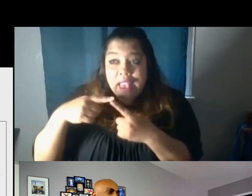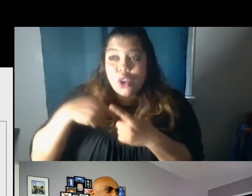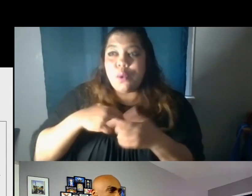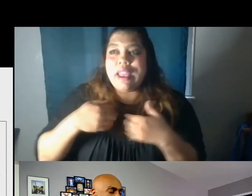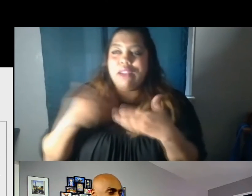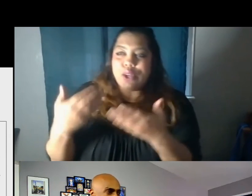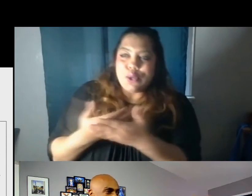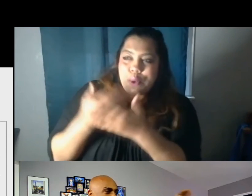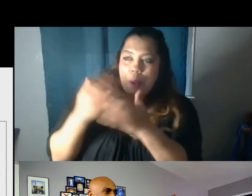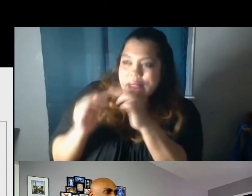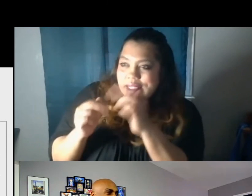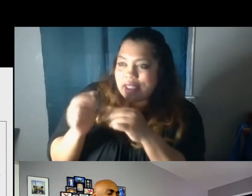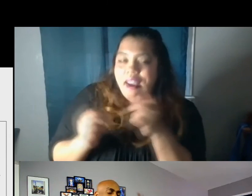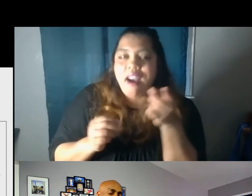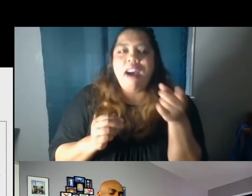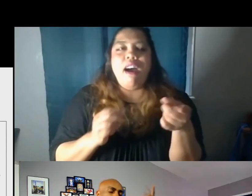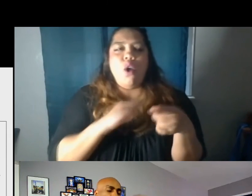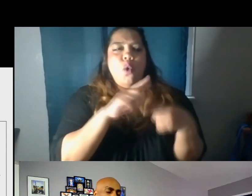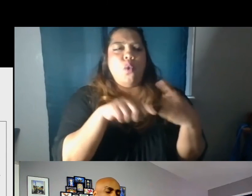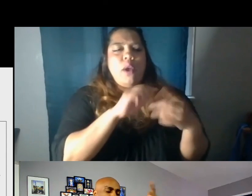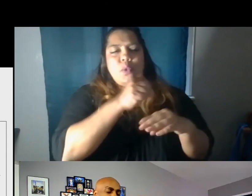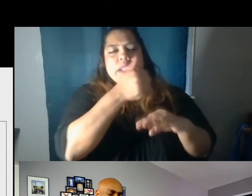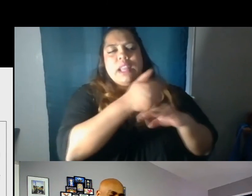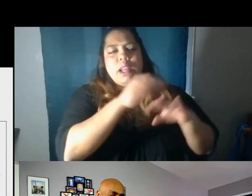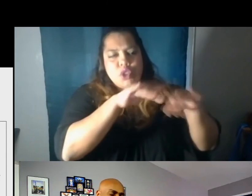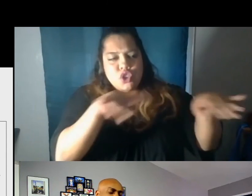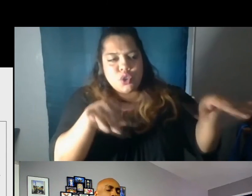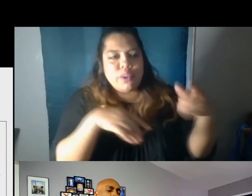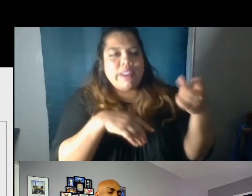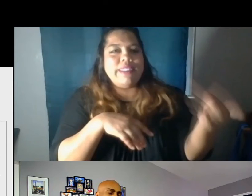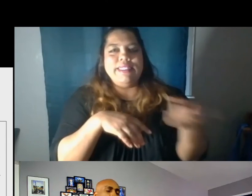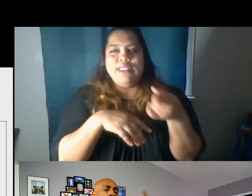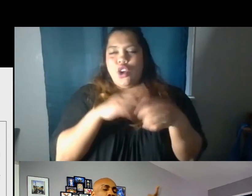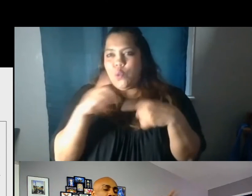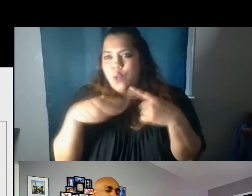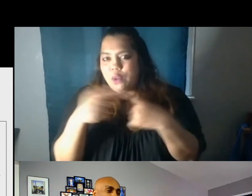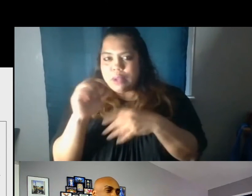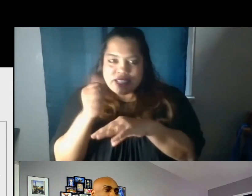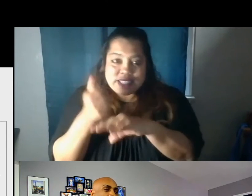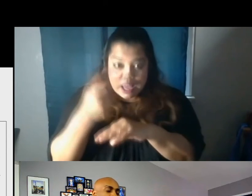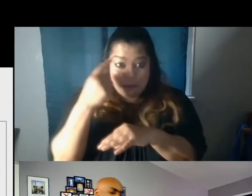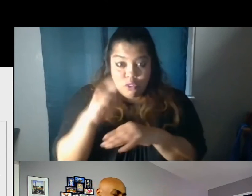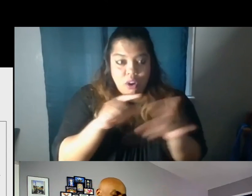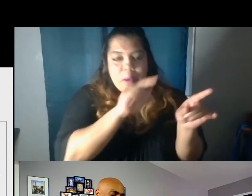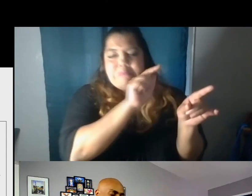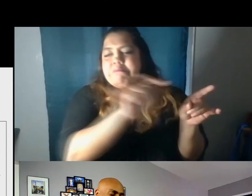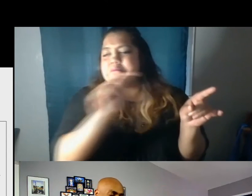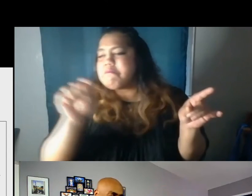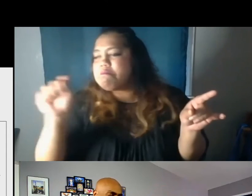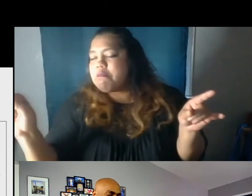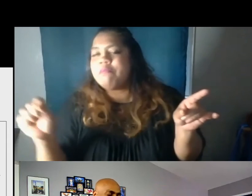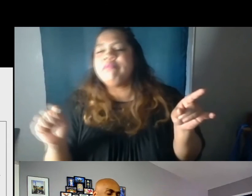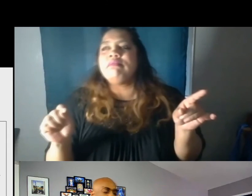and rooms for youth ministry, et cetera, when we know what monies we have, we know what we can then financially